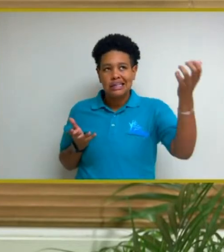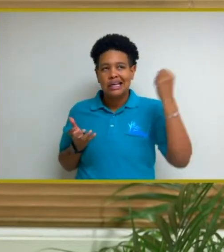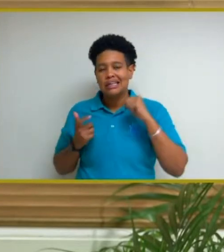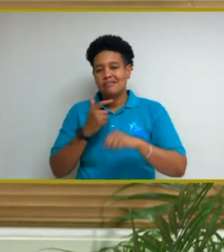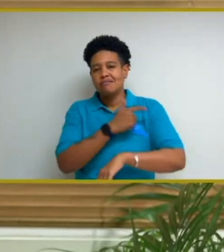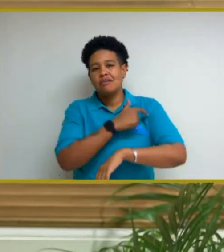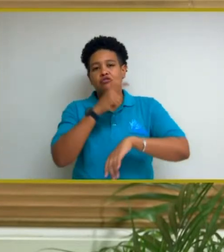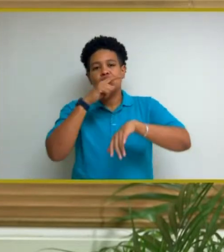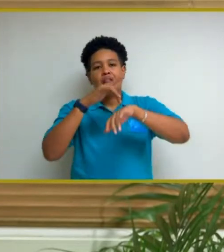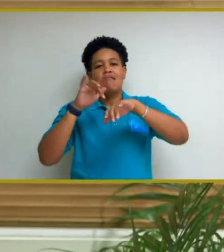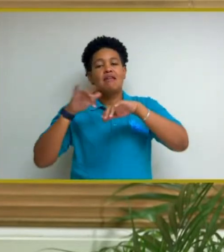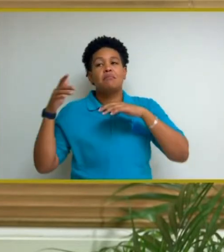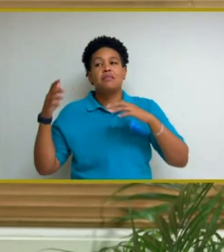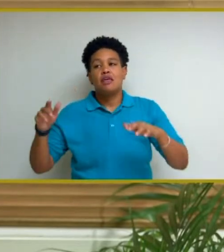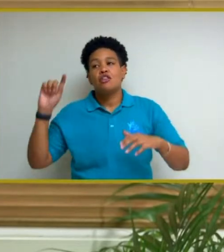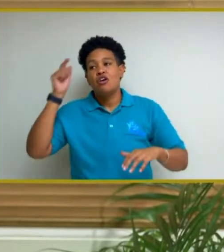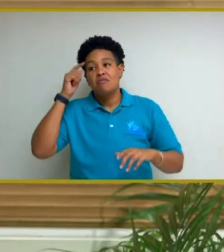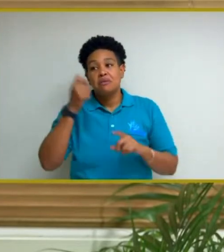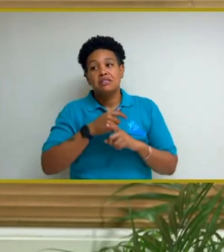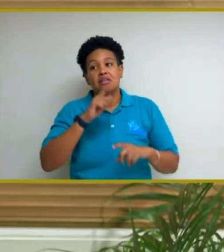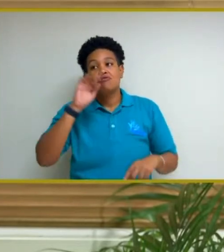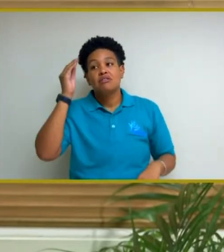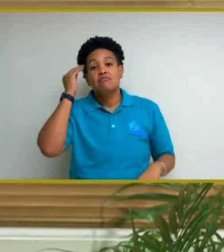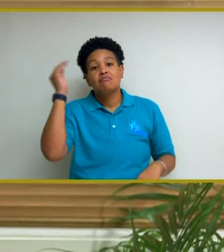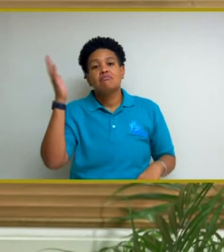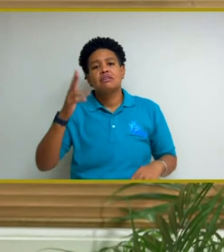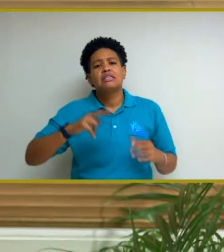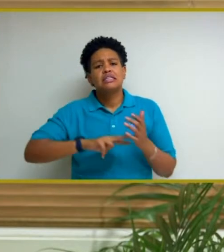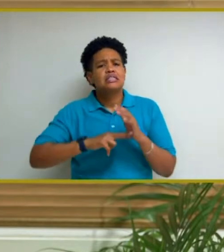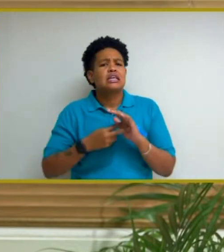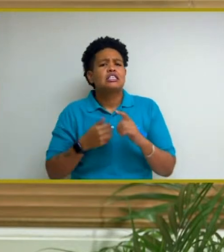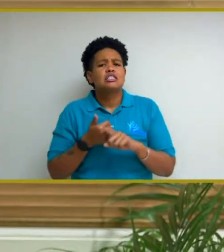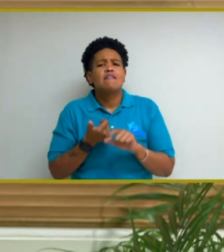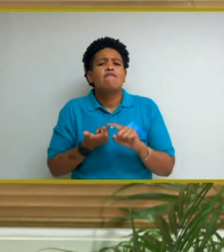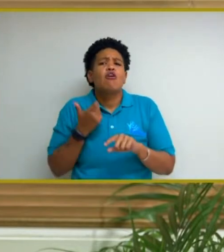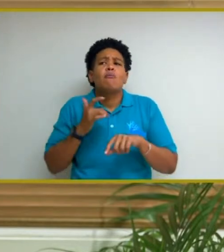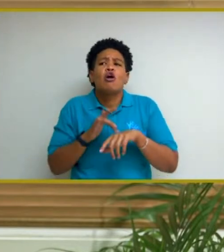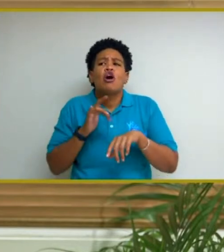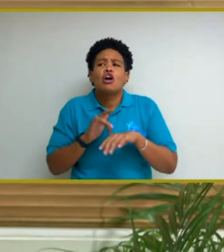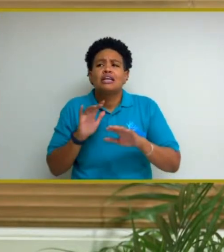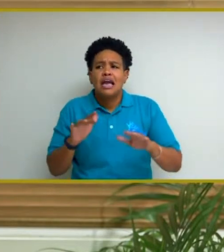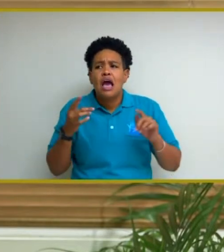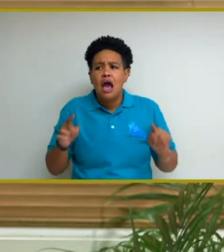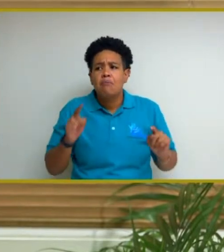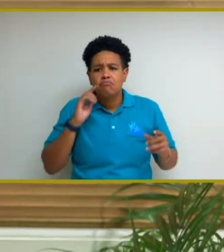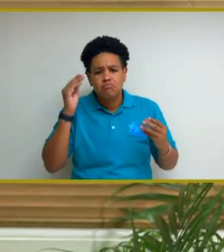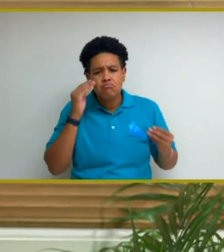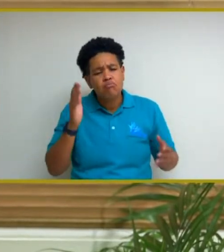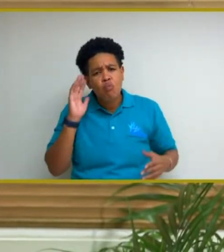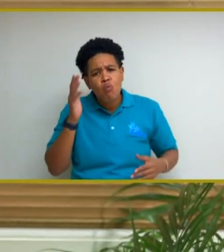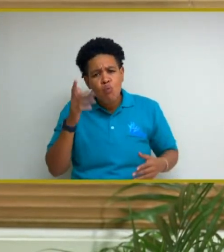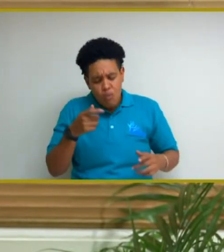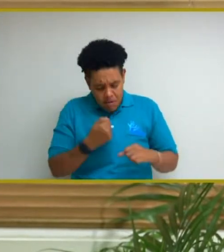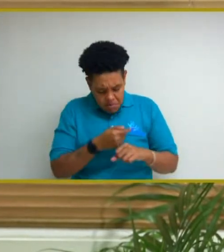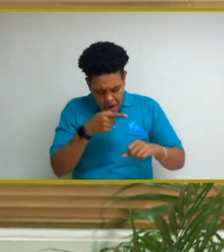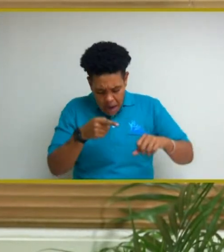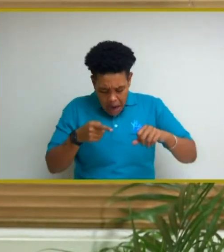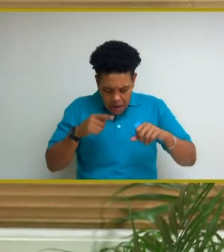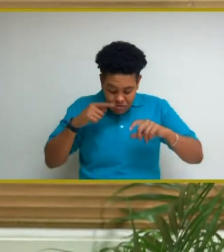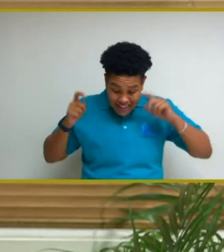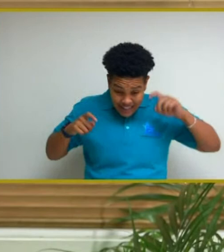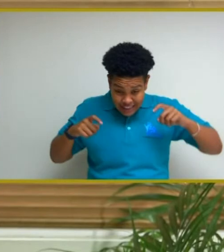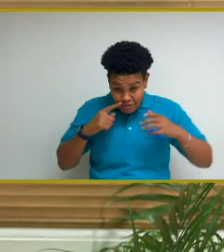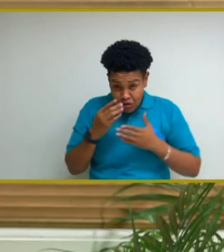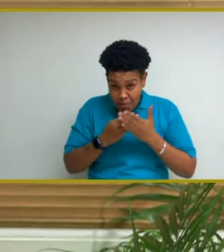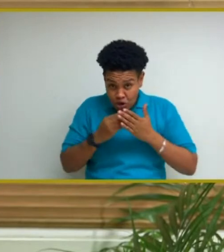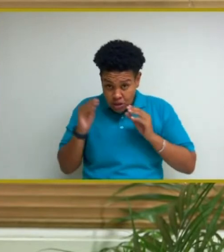vaccines. The government had signaled its intentions from early that it would make the necessary